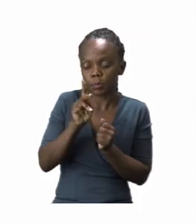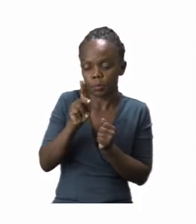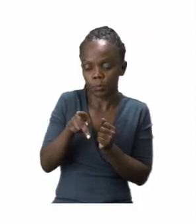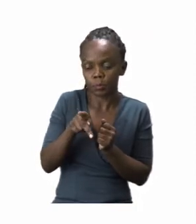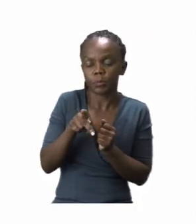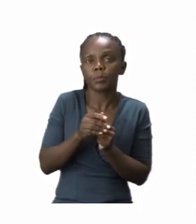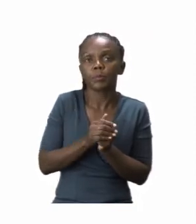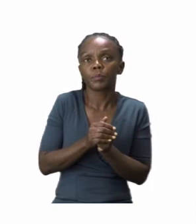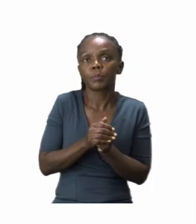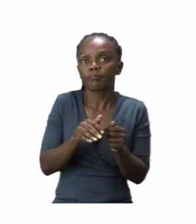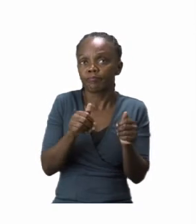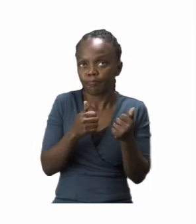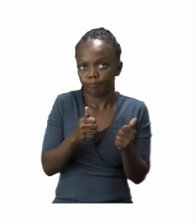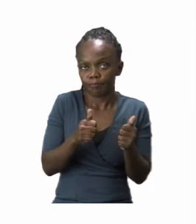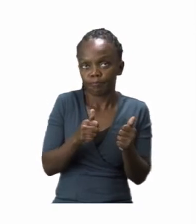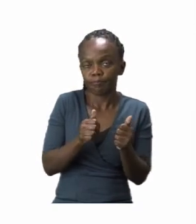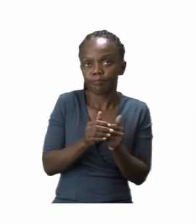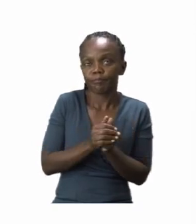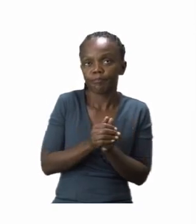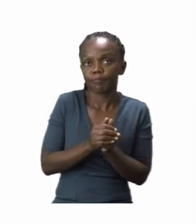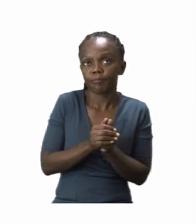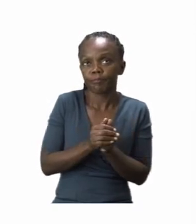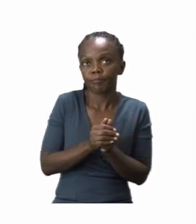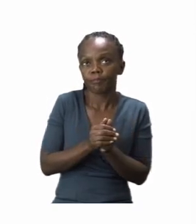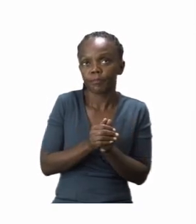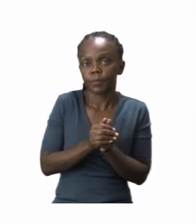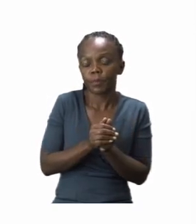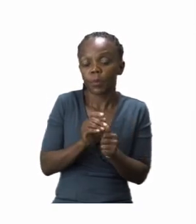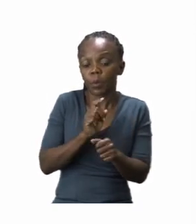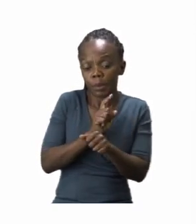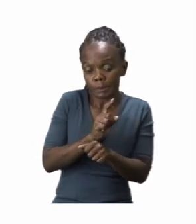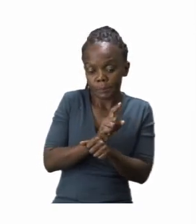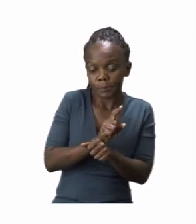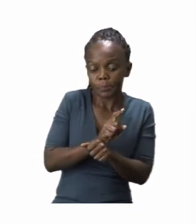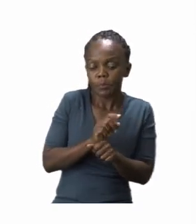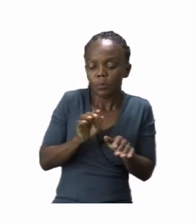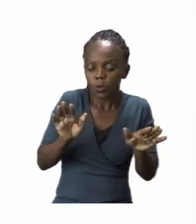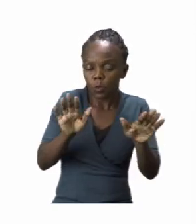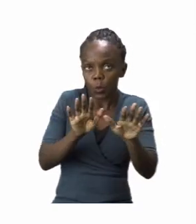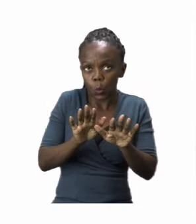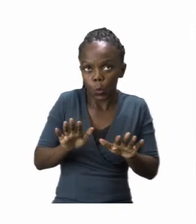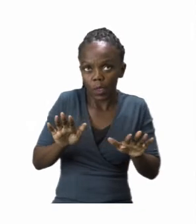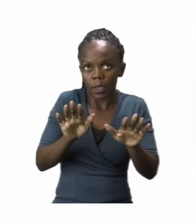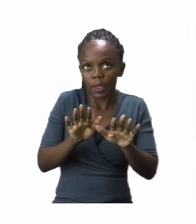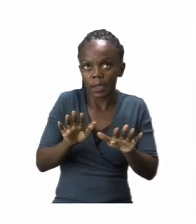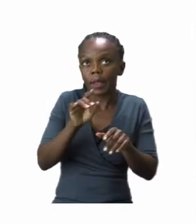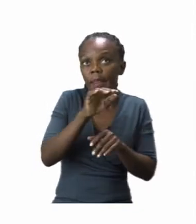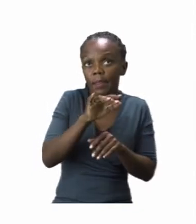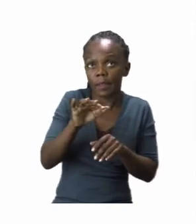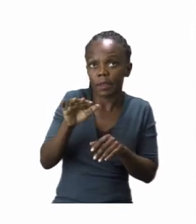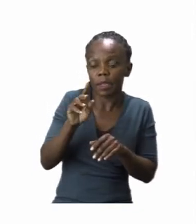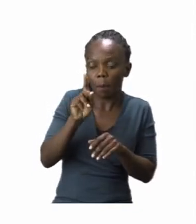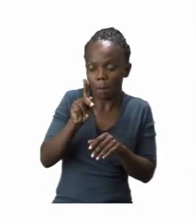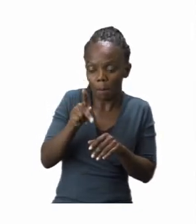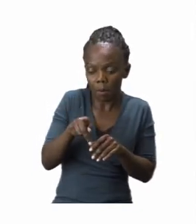Well done. So you are first going to color in the letters P. We have the big